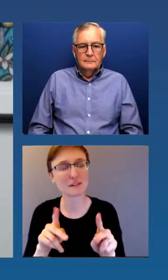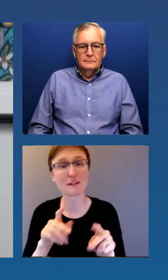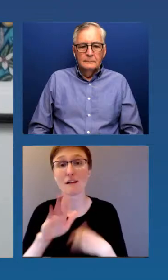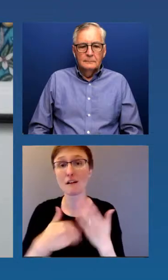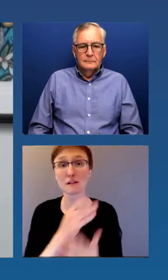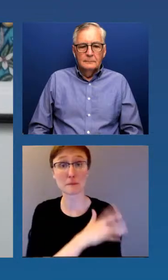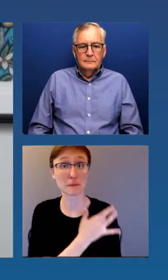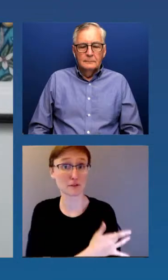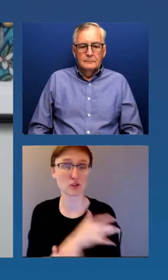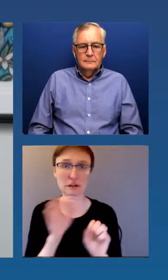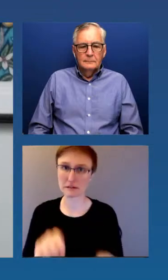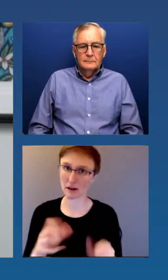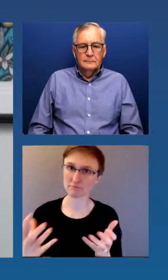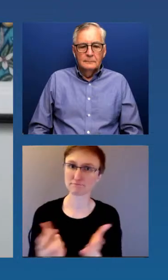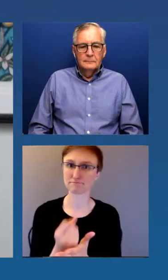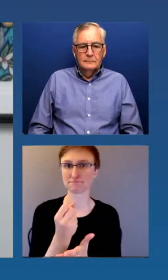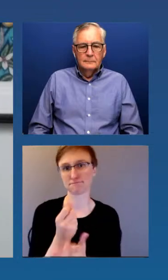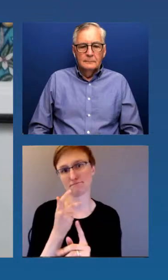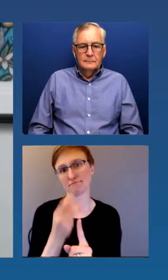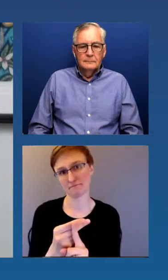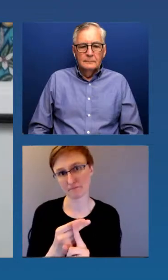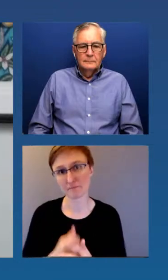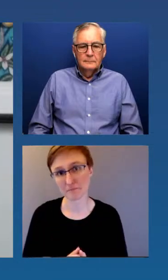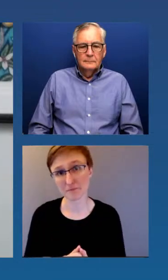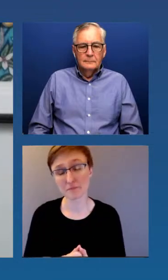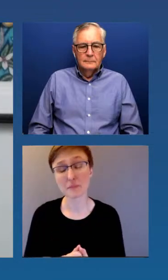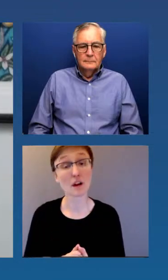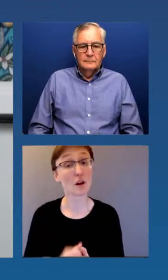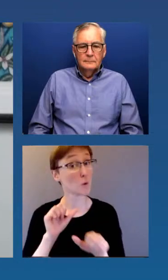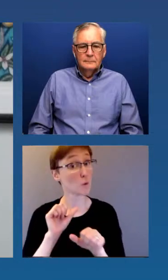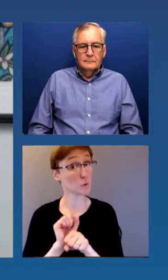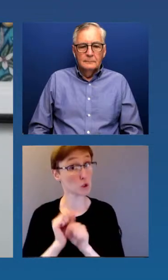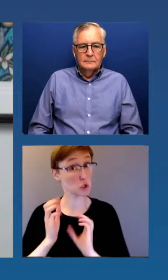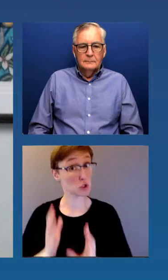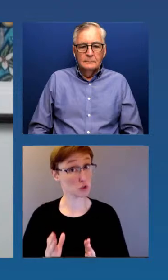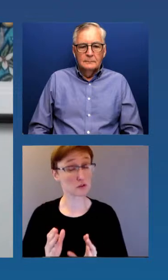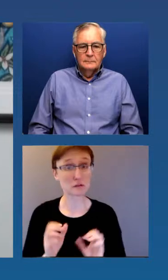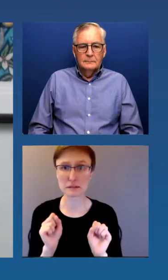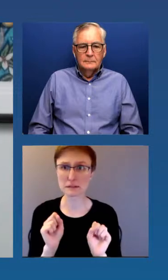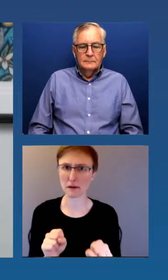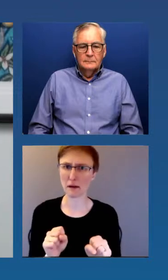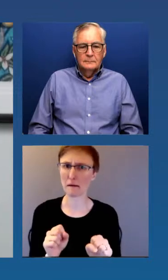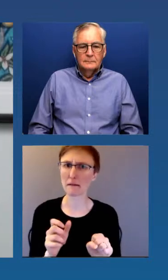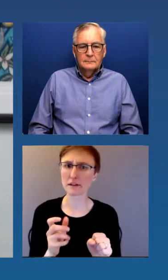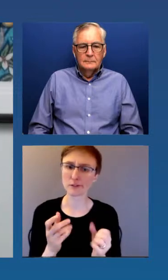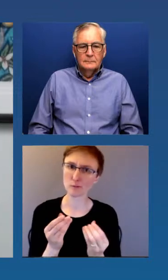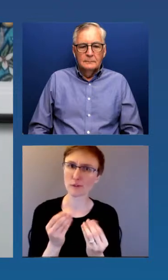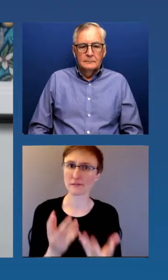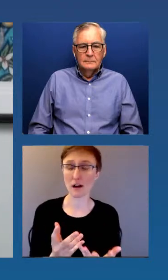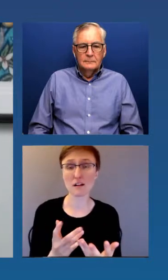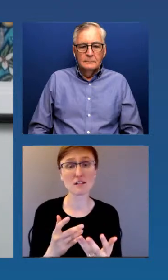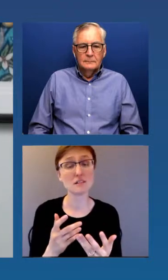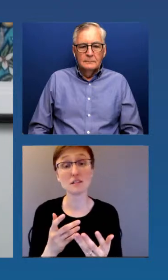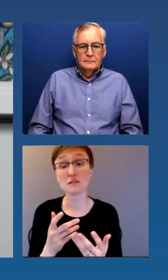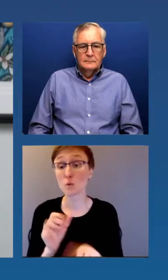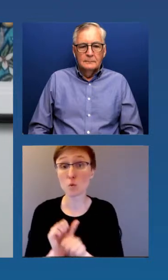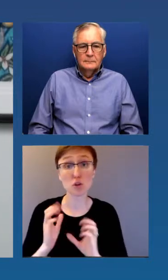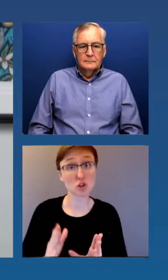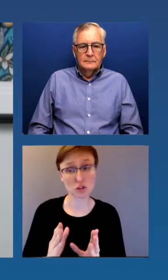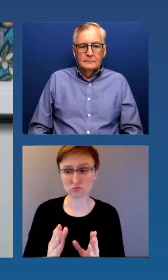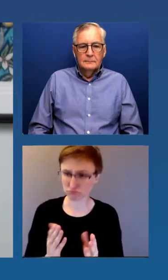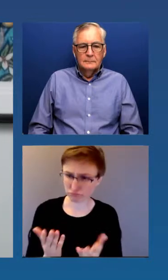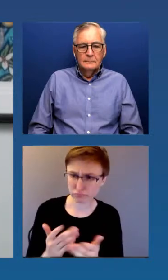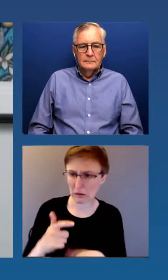And employers in Ottawa can play a significant role by providing time off for employees to get questions answered, to